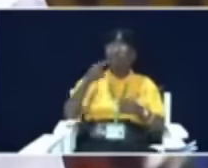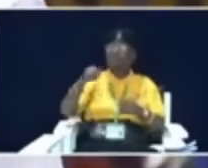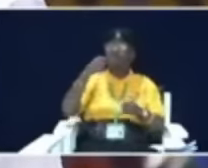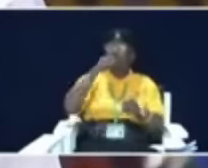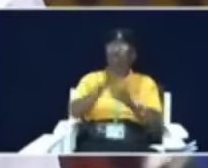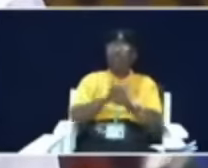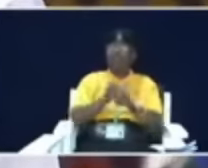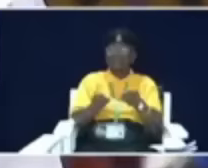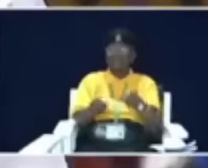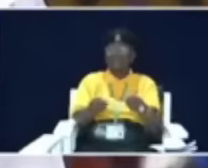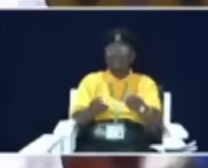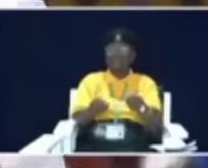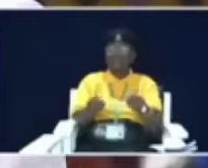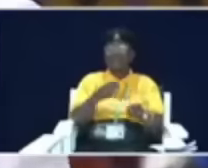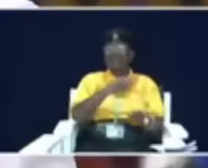And